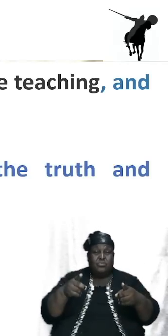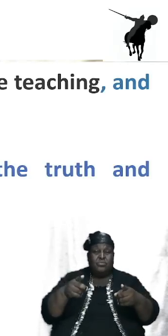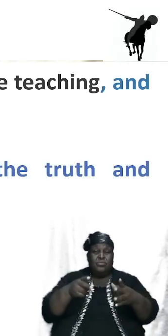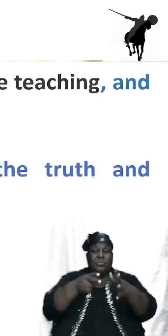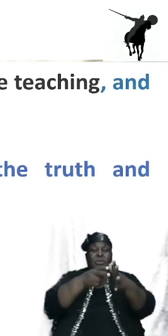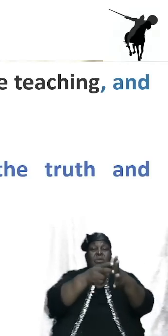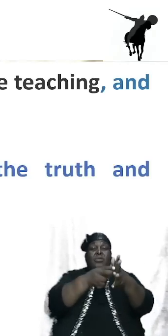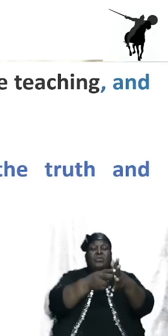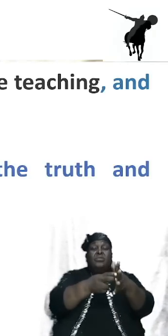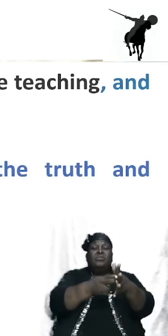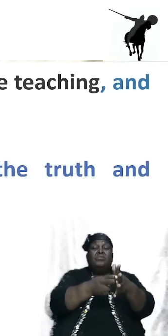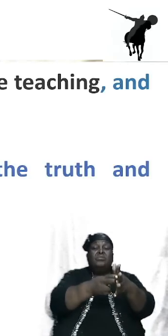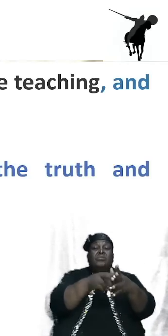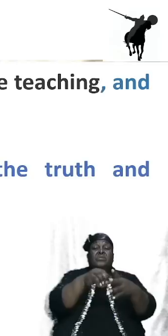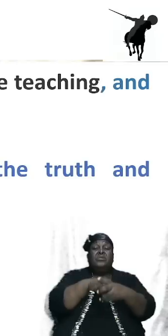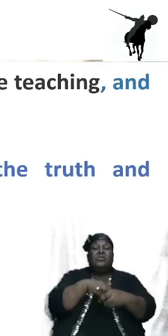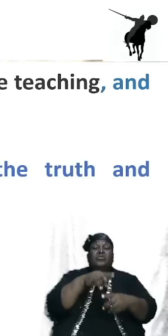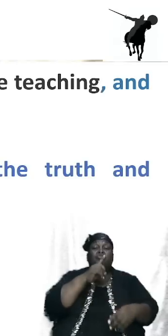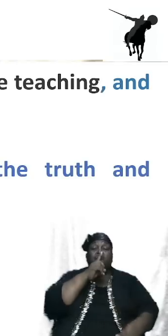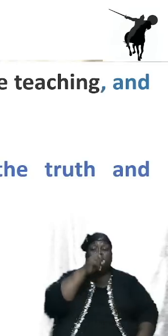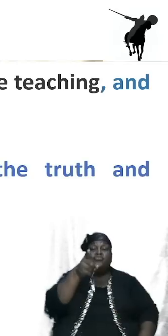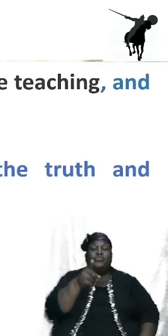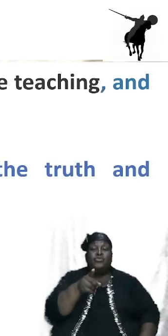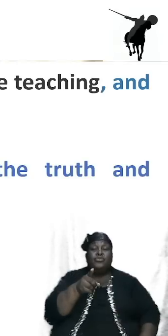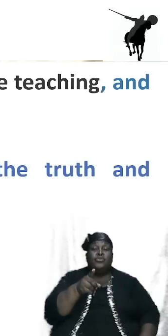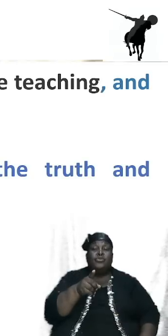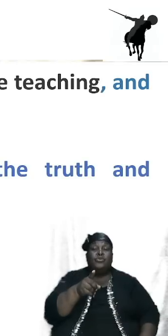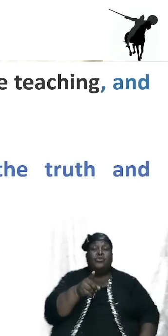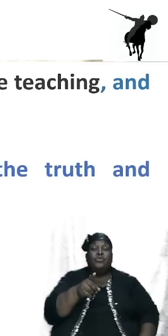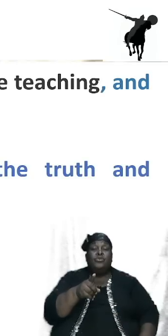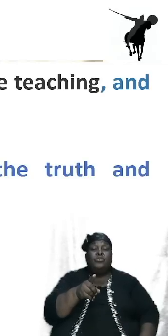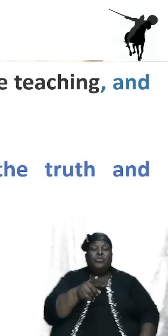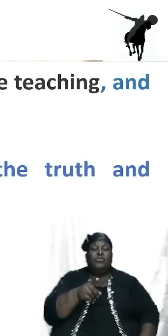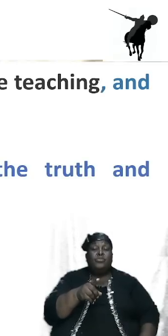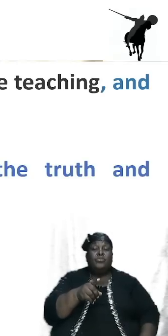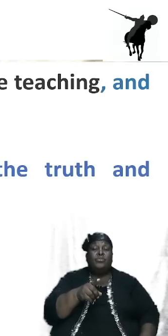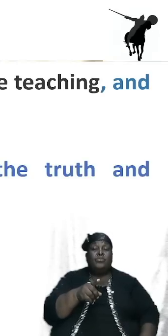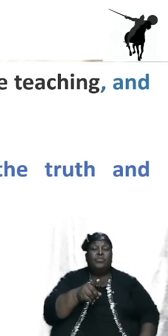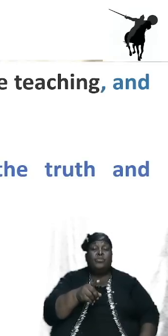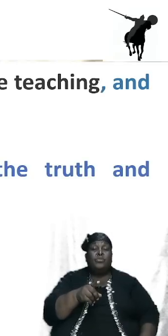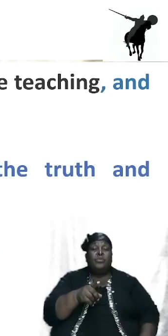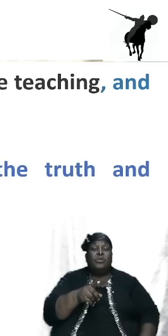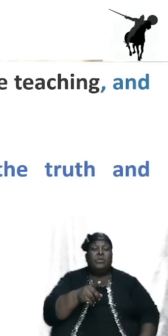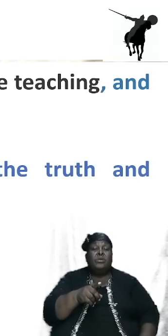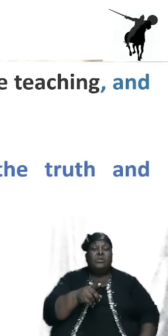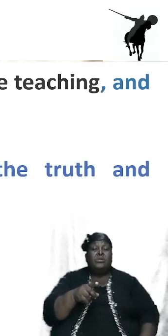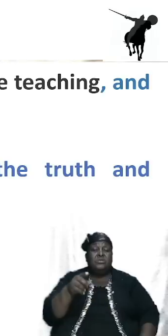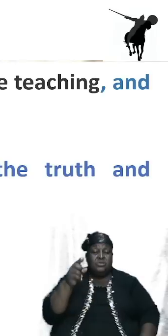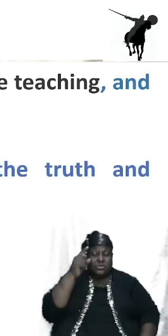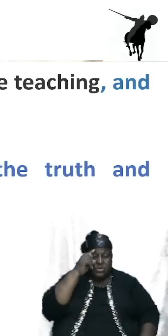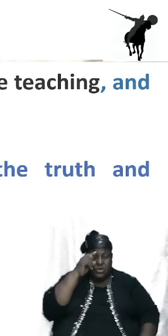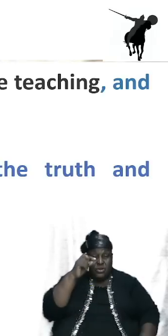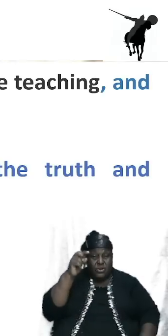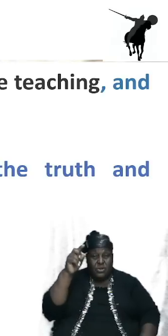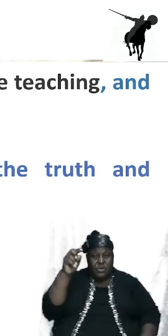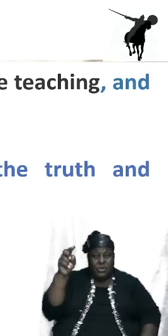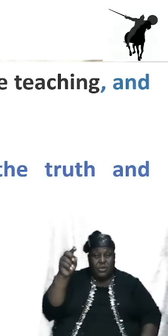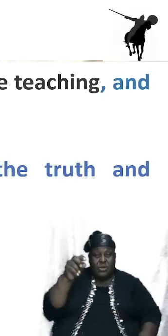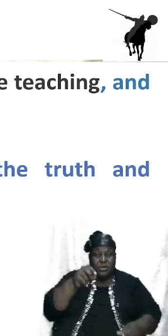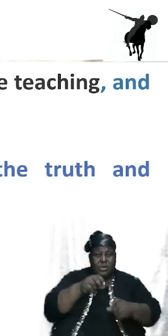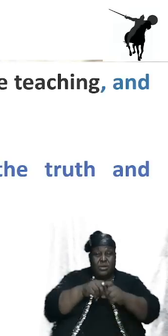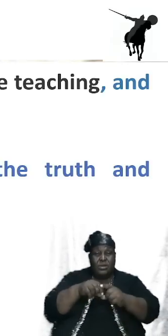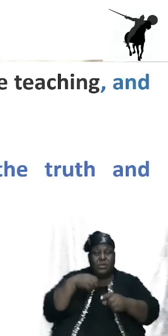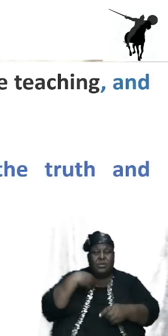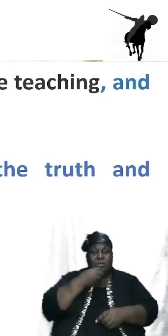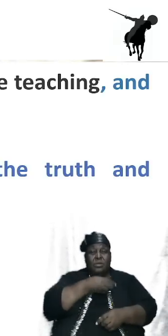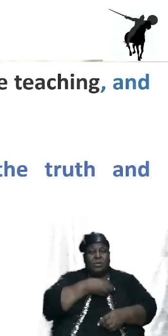in truth. Capital truth. Absolute truth. Amen. And discerning in our judgments.